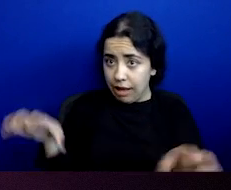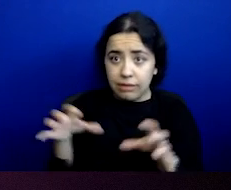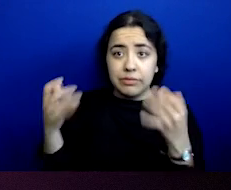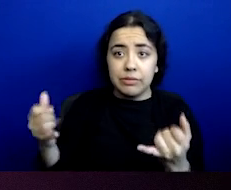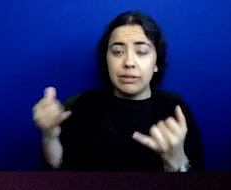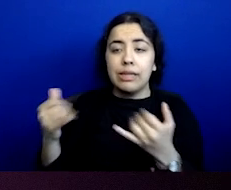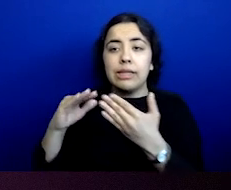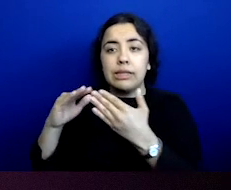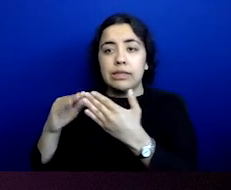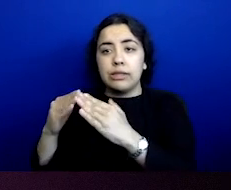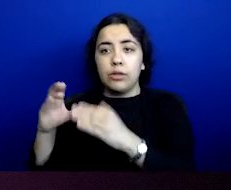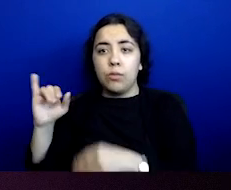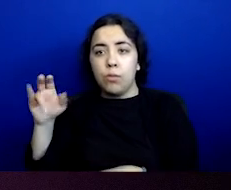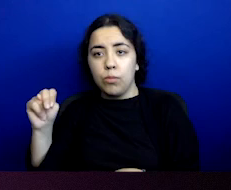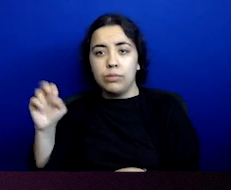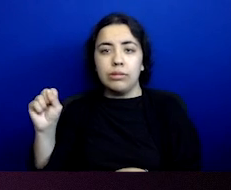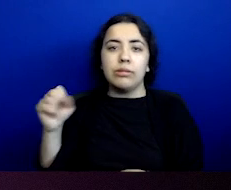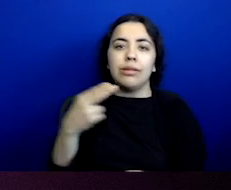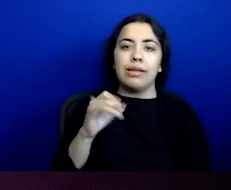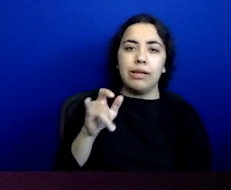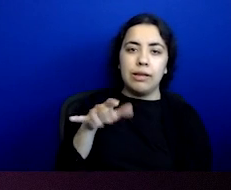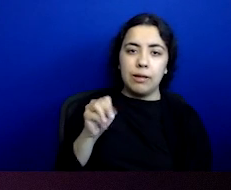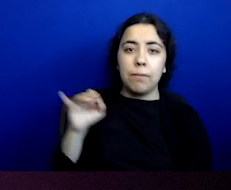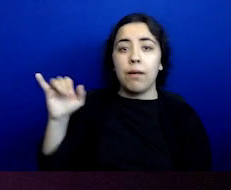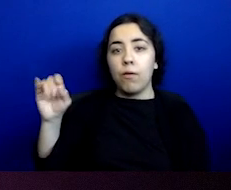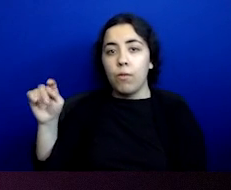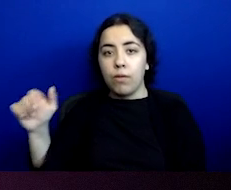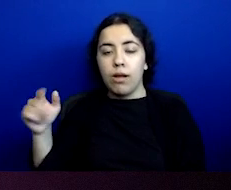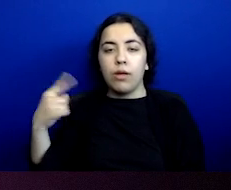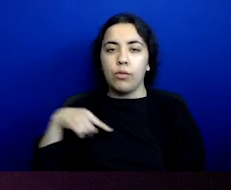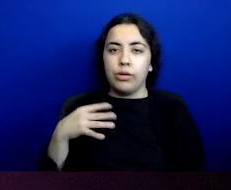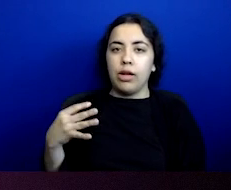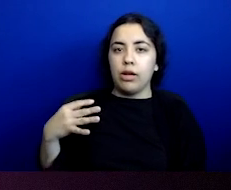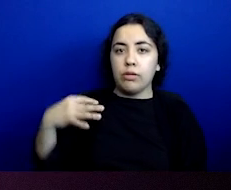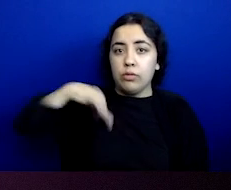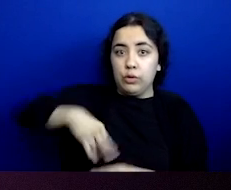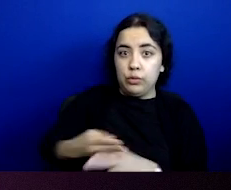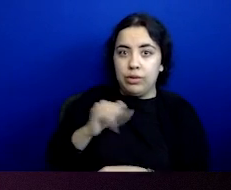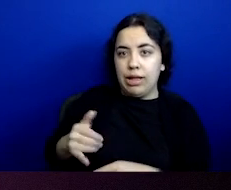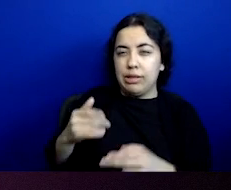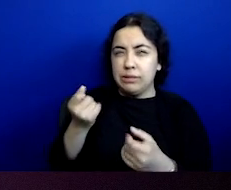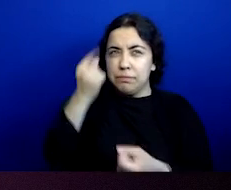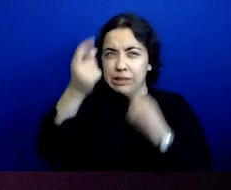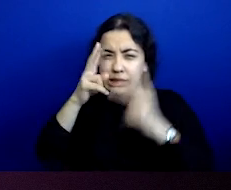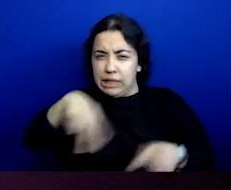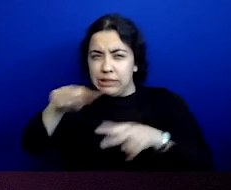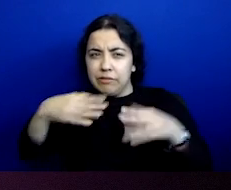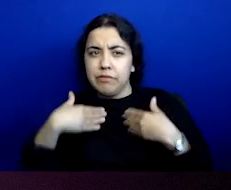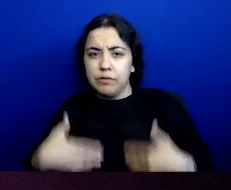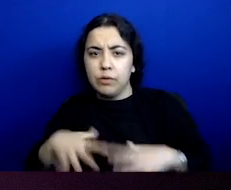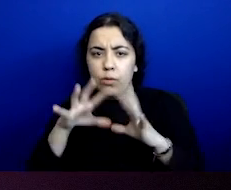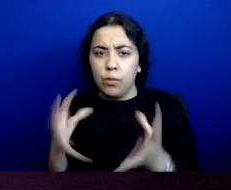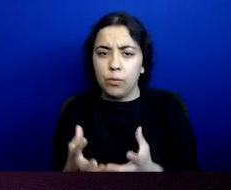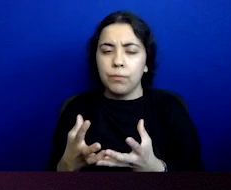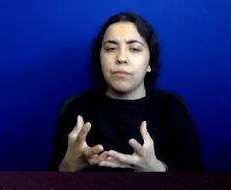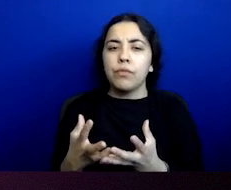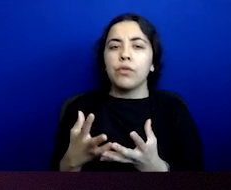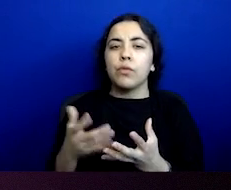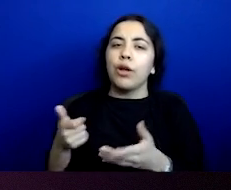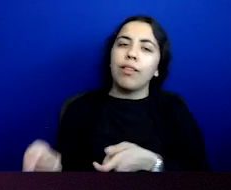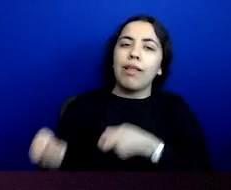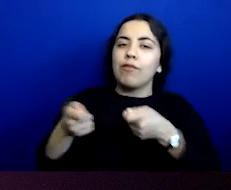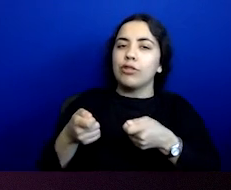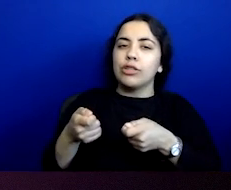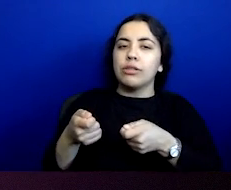even organizations in Europe like IOTA, and many more, and leveraging this to make sense of the physical world, leveraging digital. Thank you.